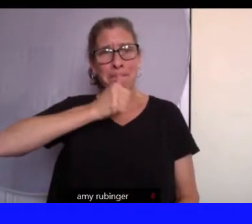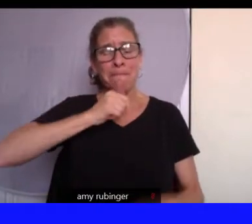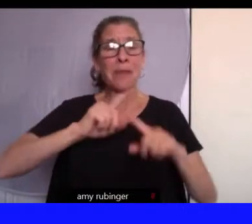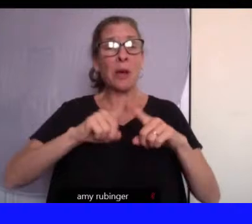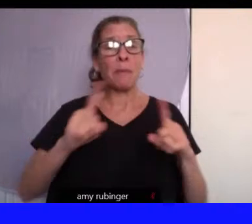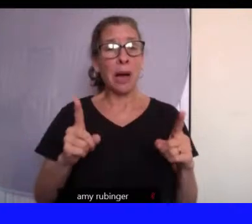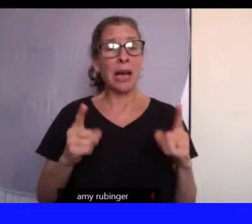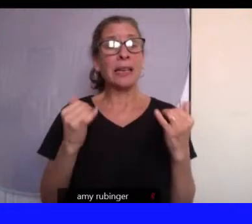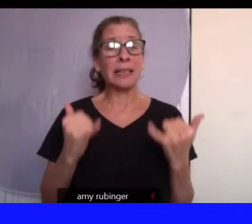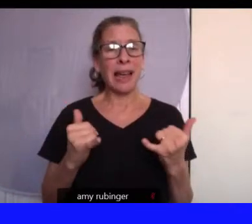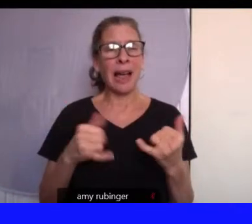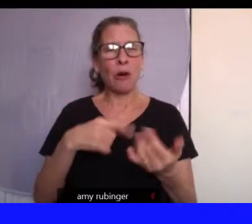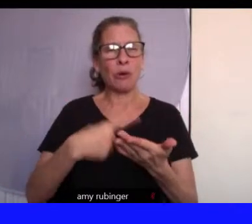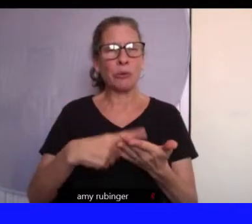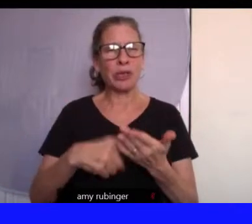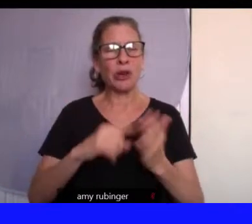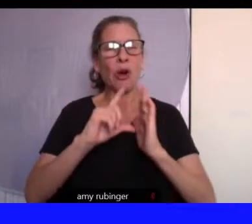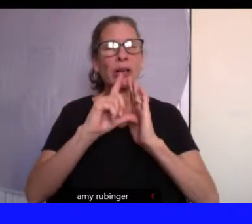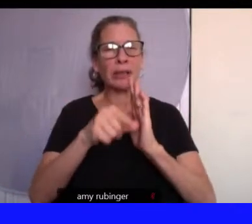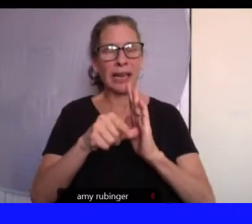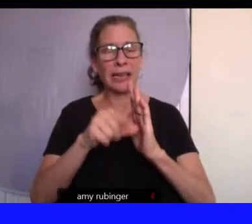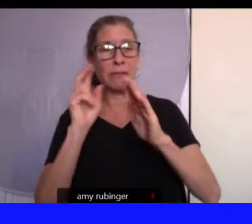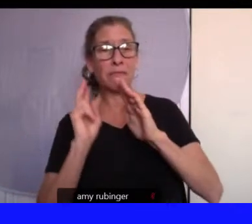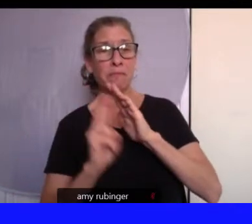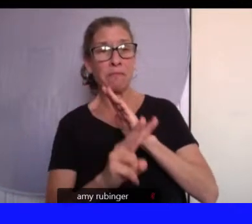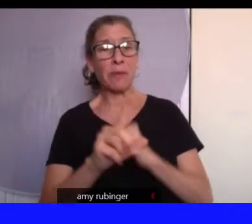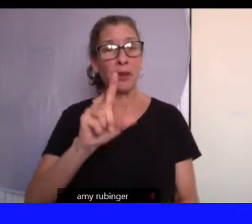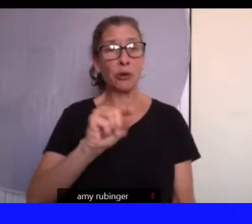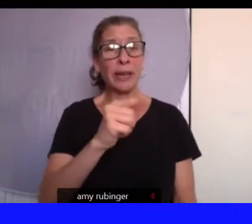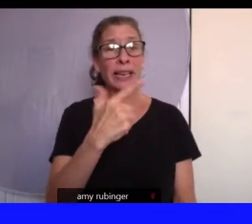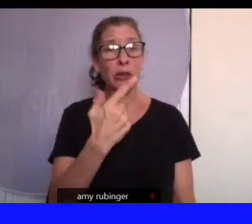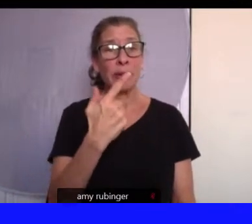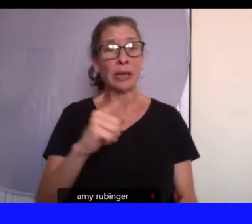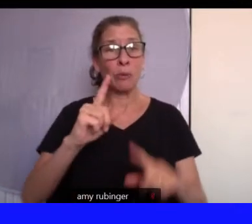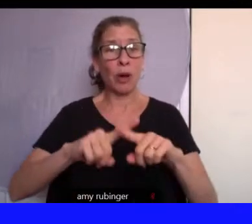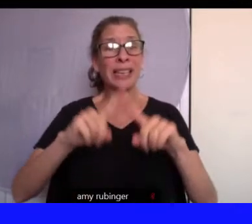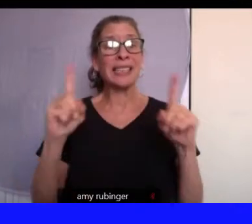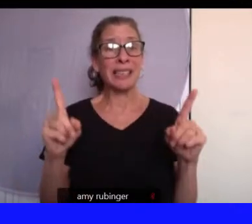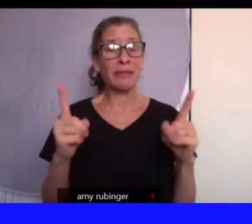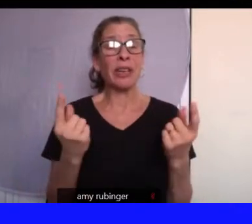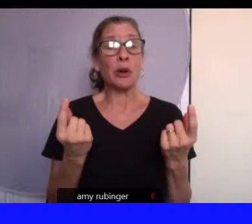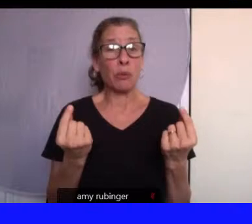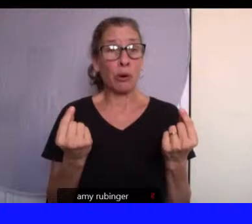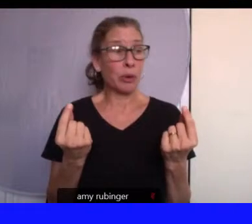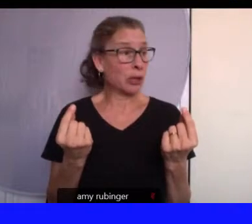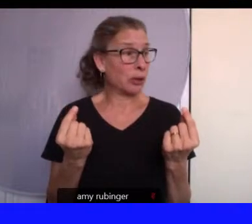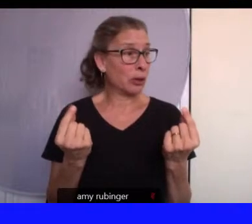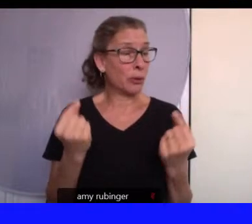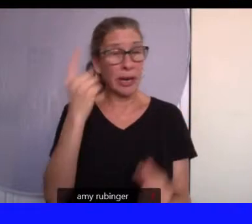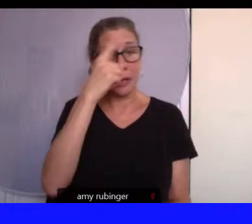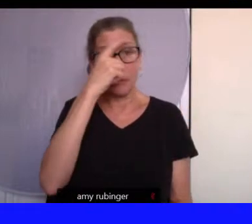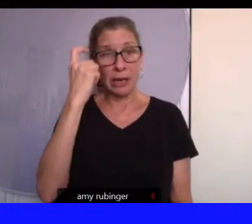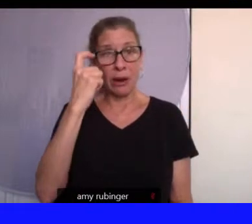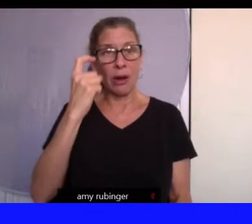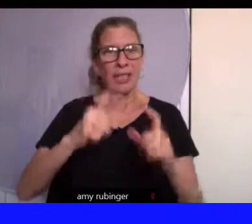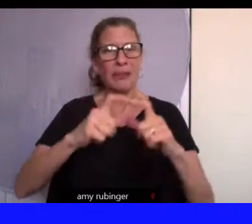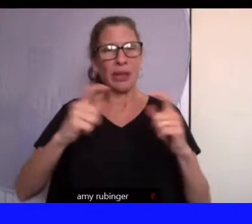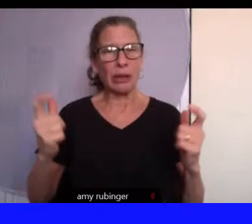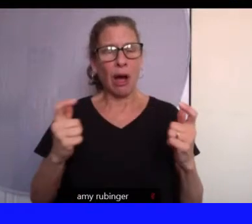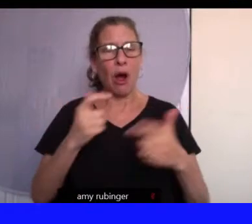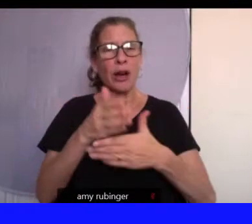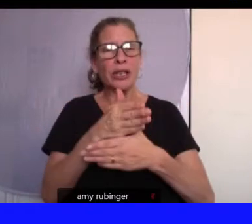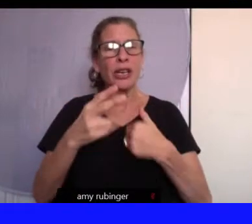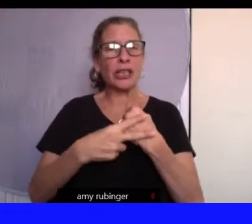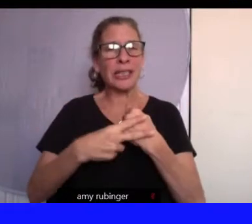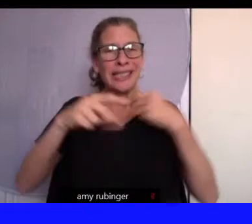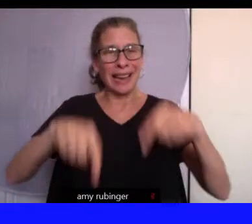will have shared savings next year. But all in all, a tremendous record of success for 2020, and we will take you